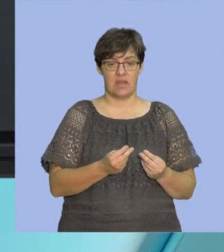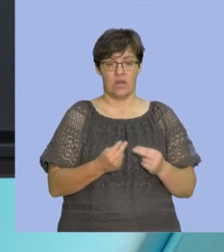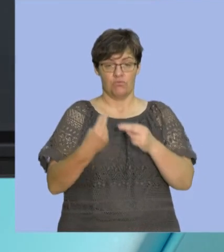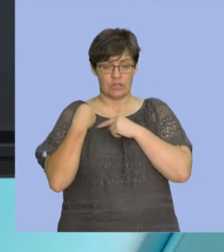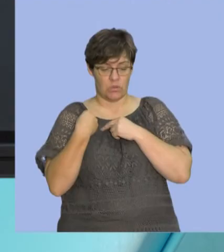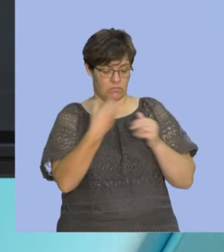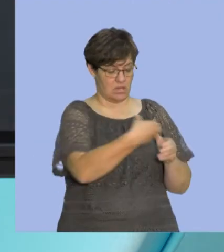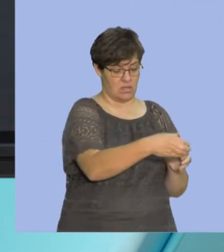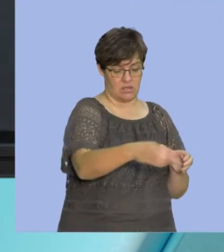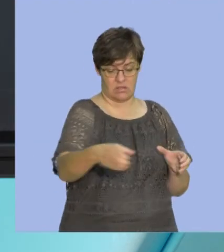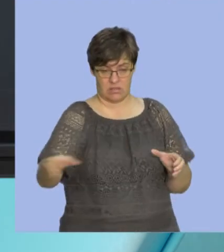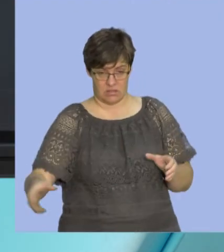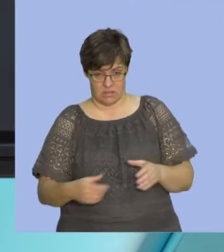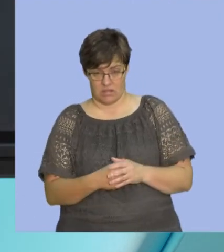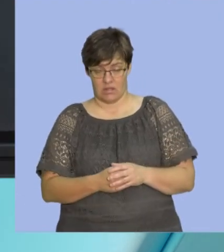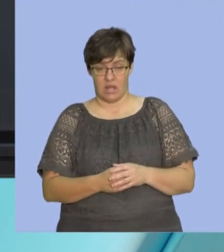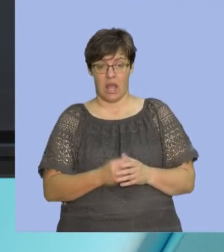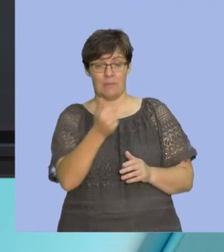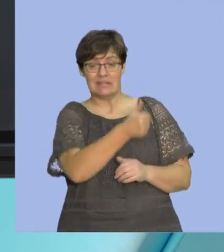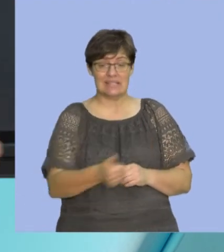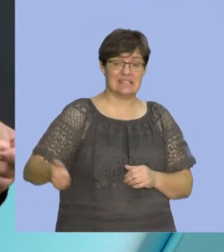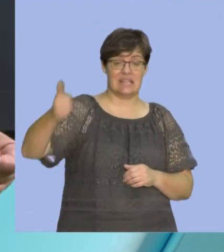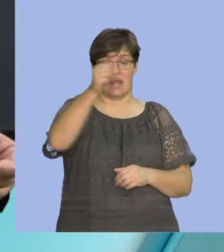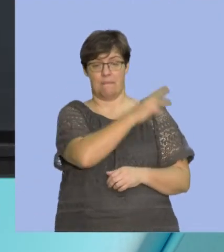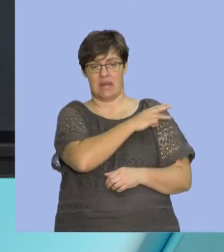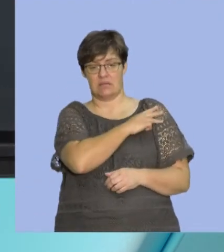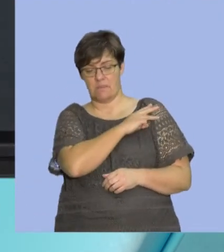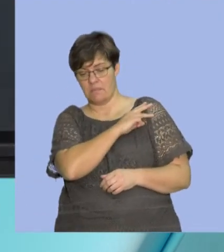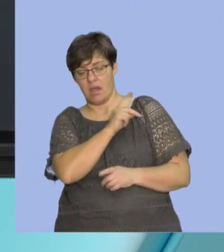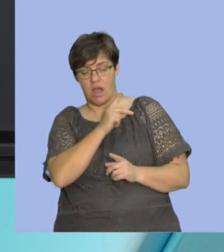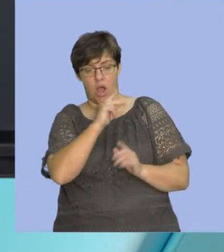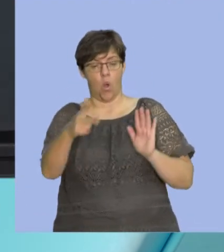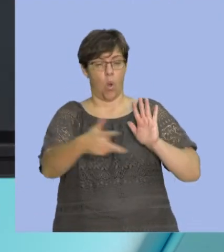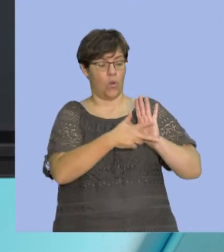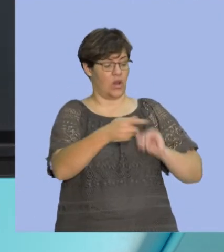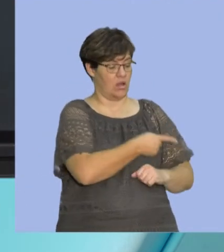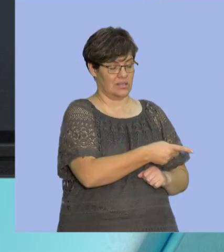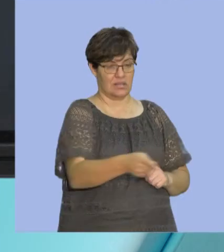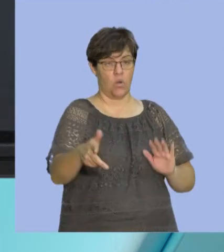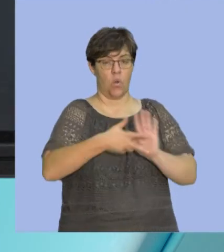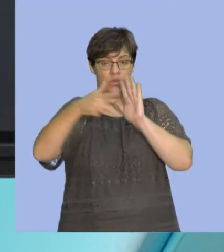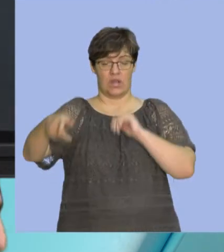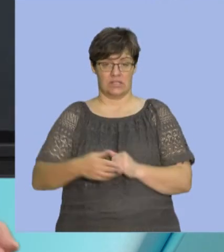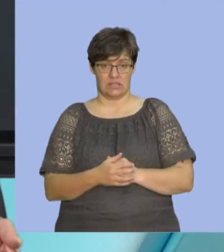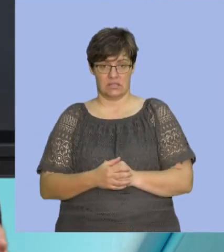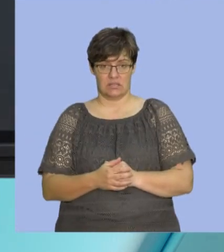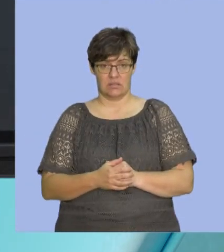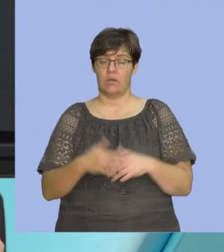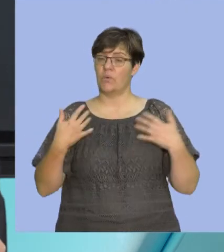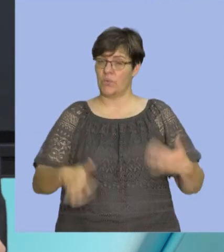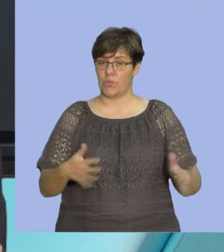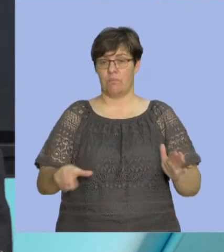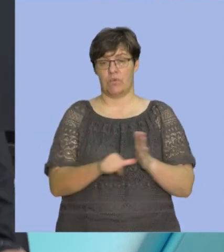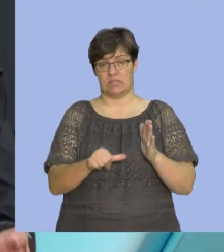place and you have somebody from the senior management finally authorizing the order of the goods, very, very